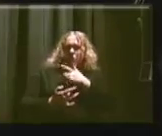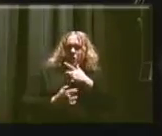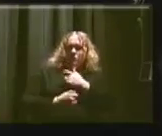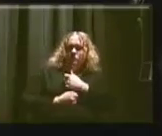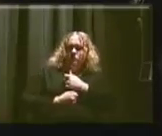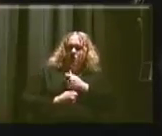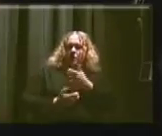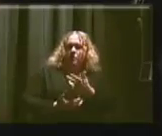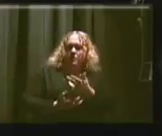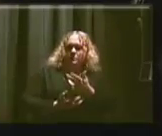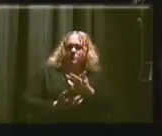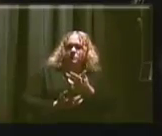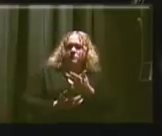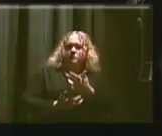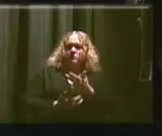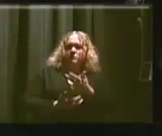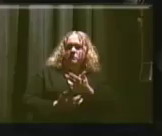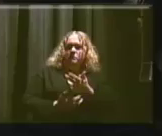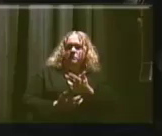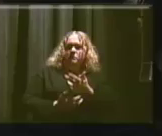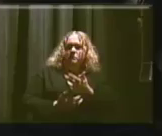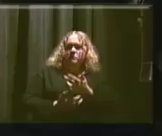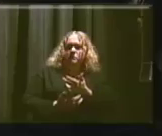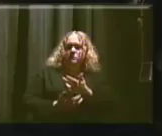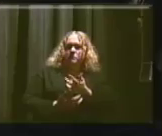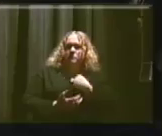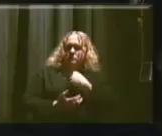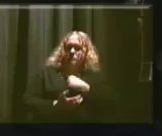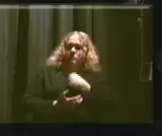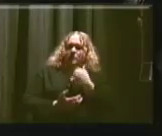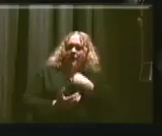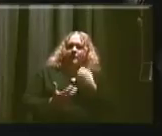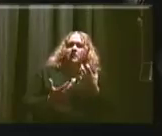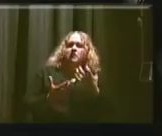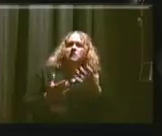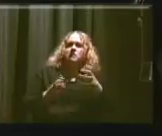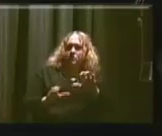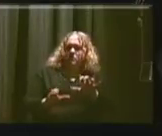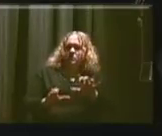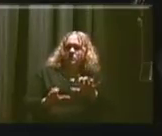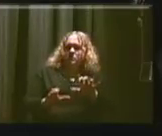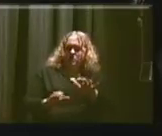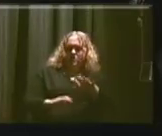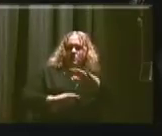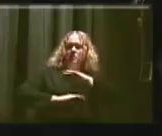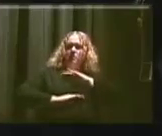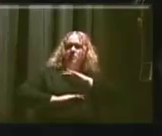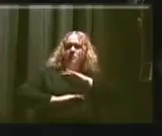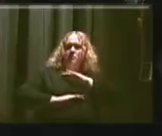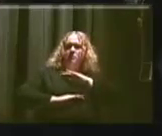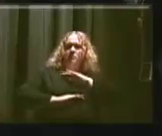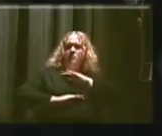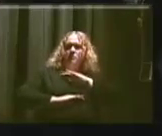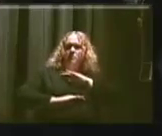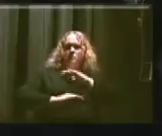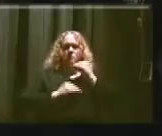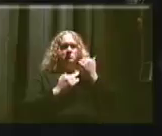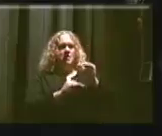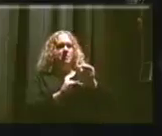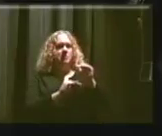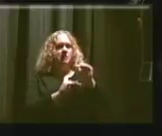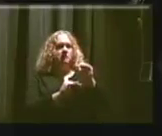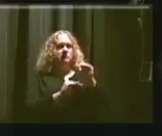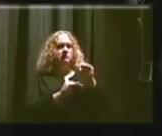it kind of gives us a chance to put a limit on and see if we can make progress in those